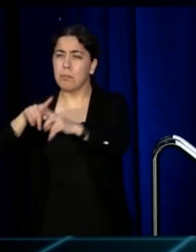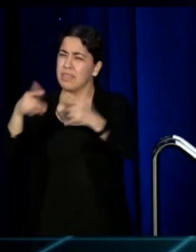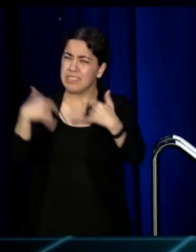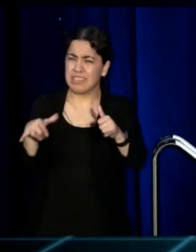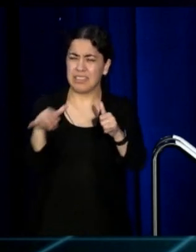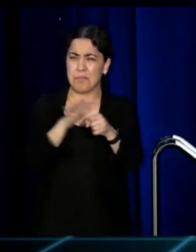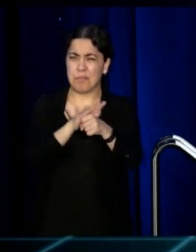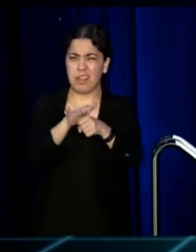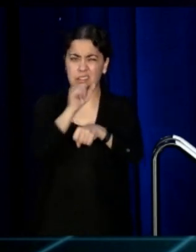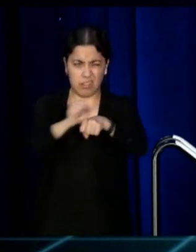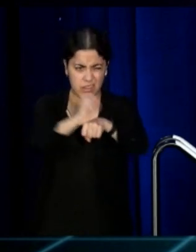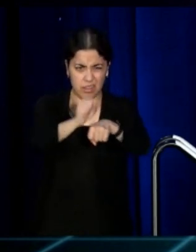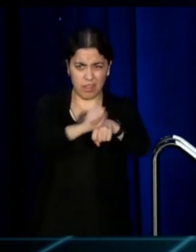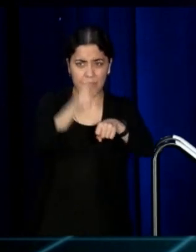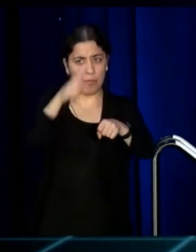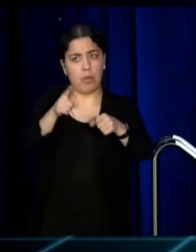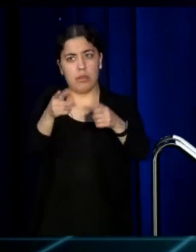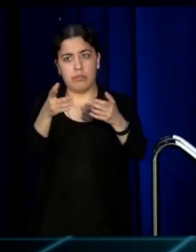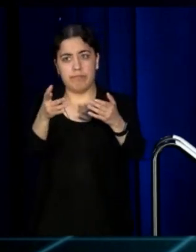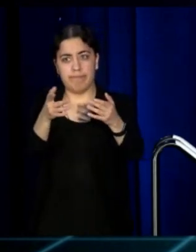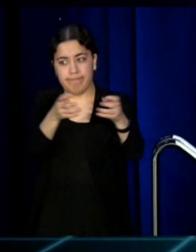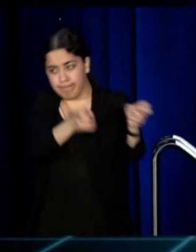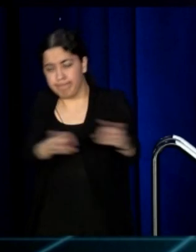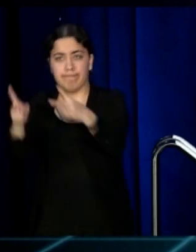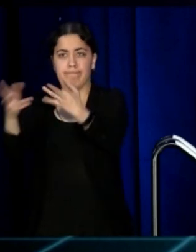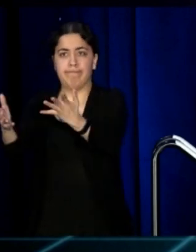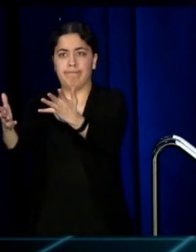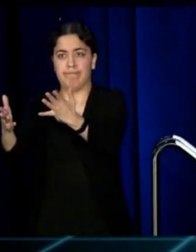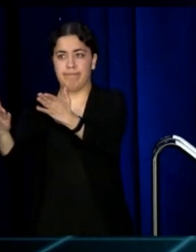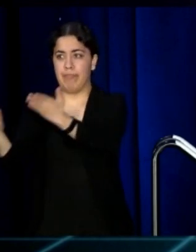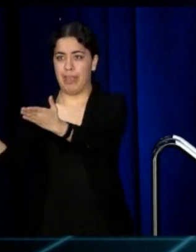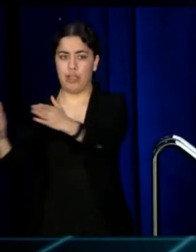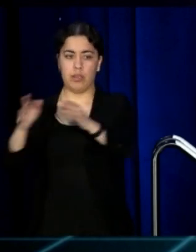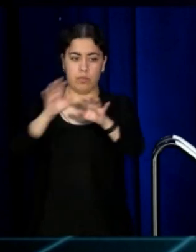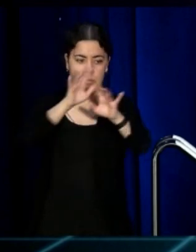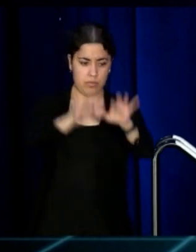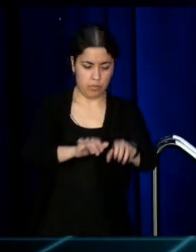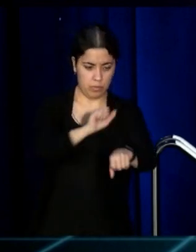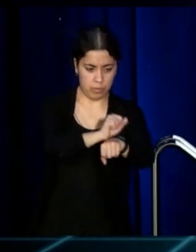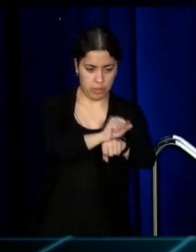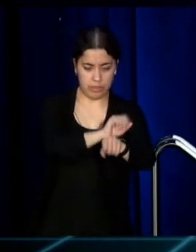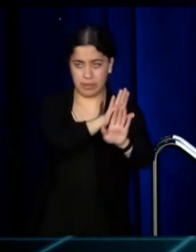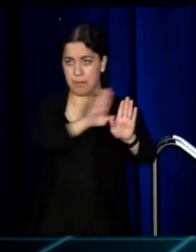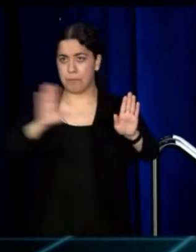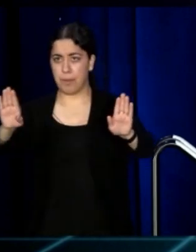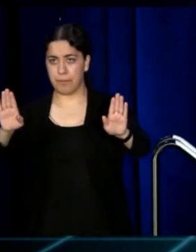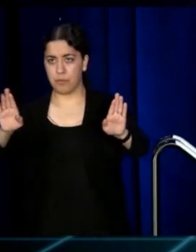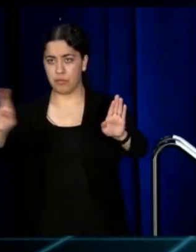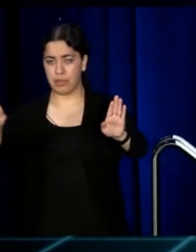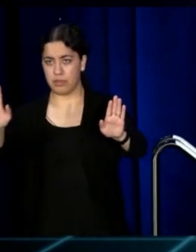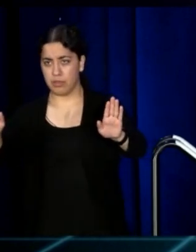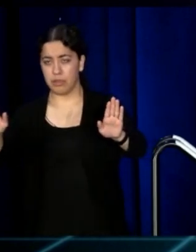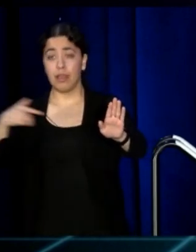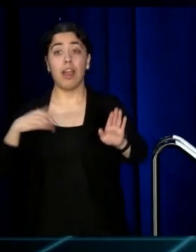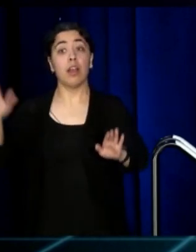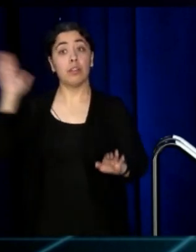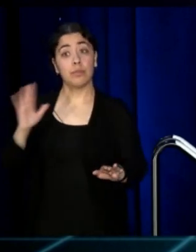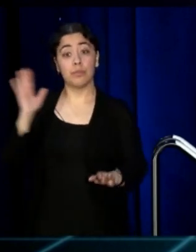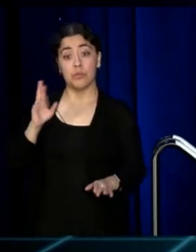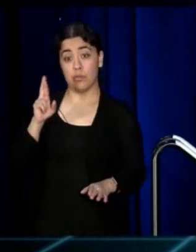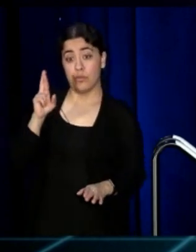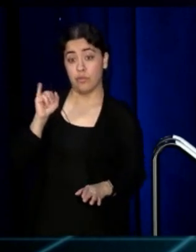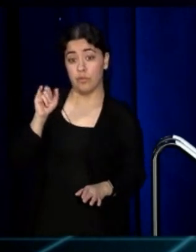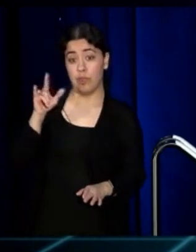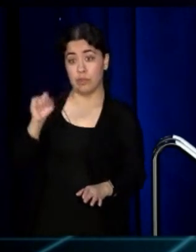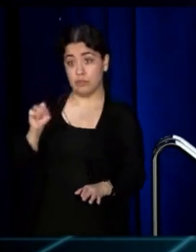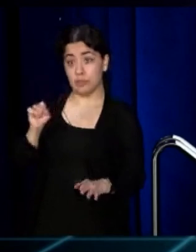to get something like this going, right? And I used to be a Rails developer. I still write some